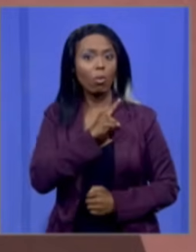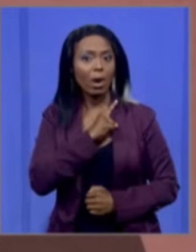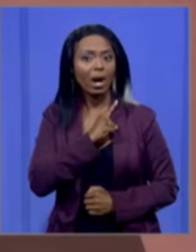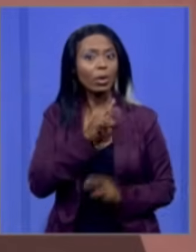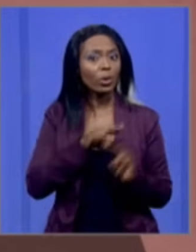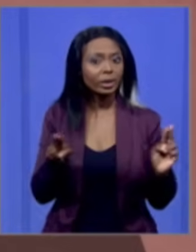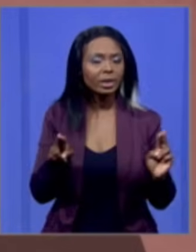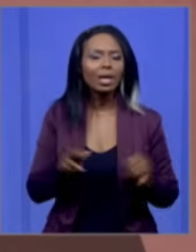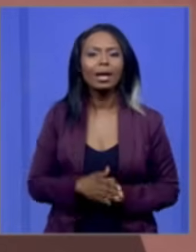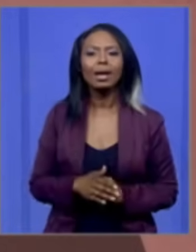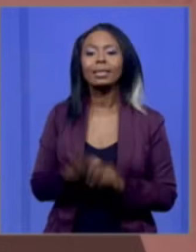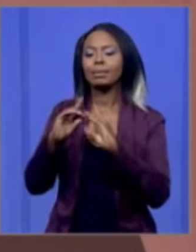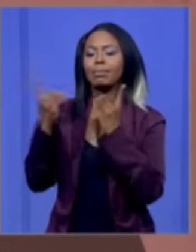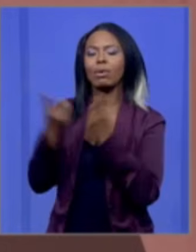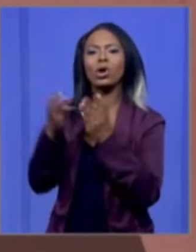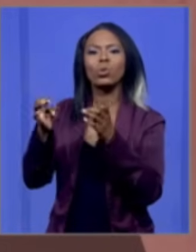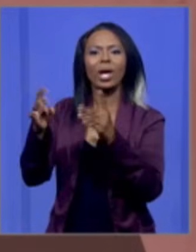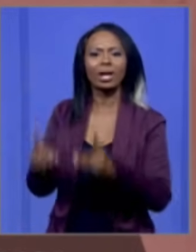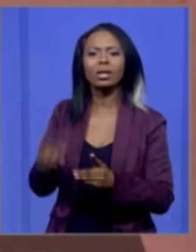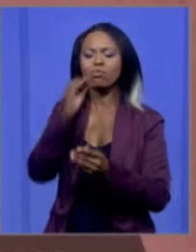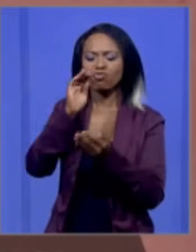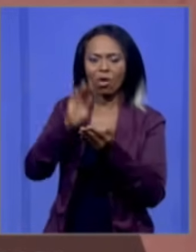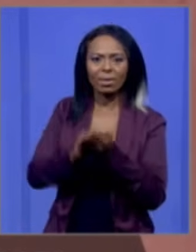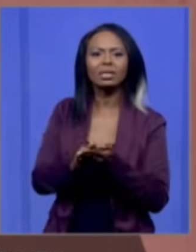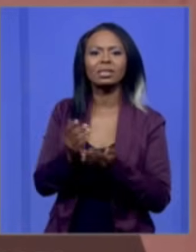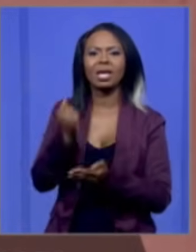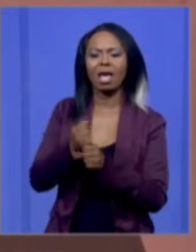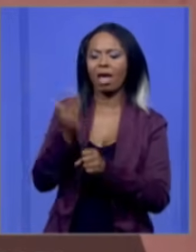promised us that they will be